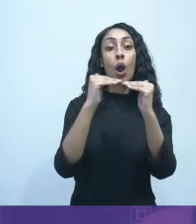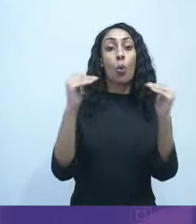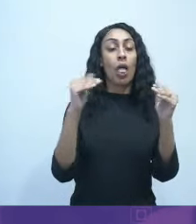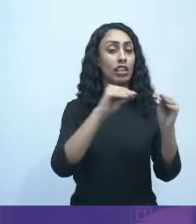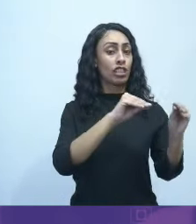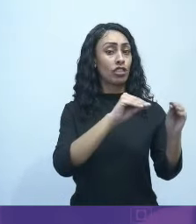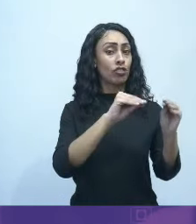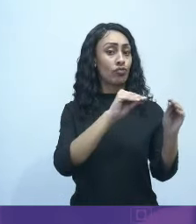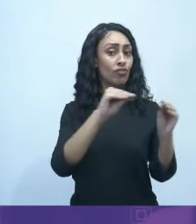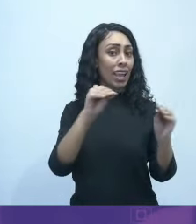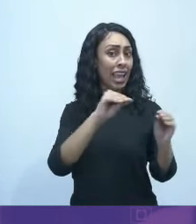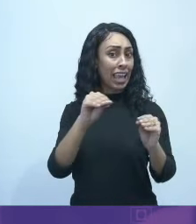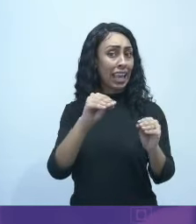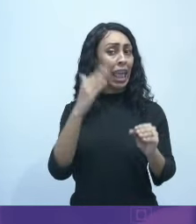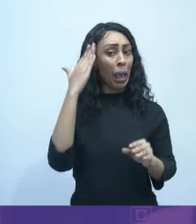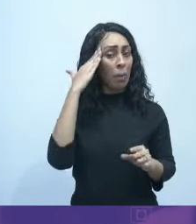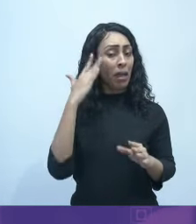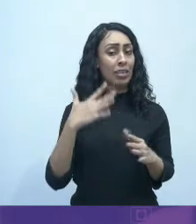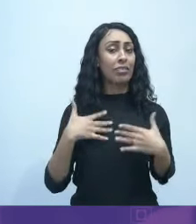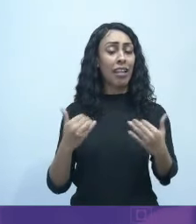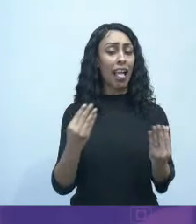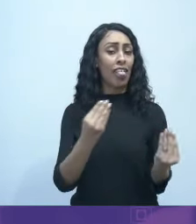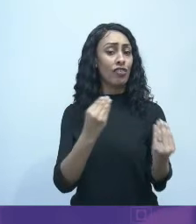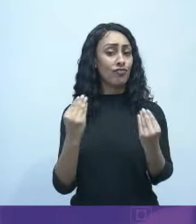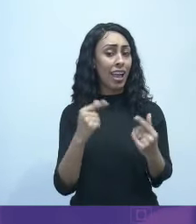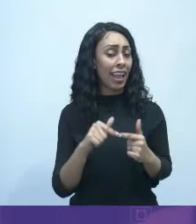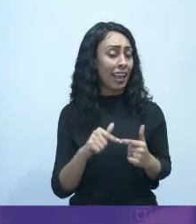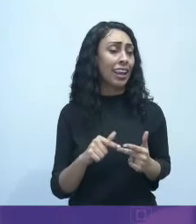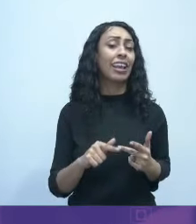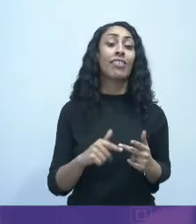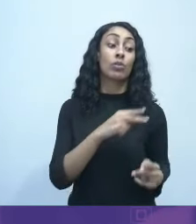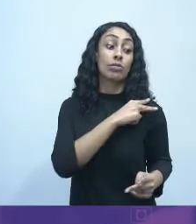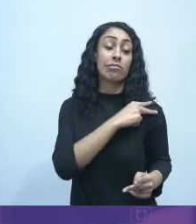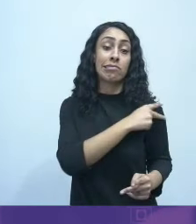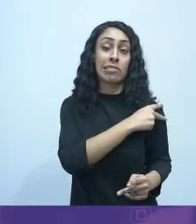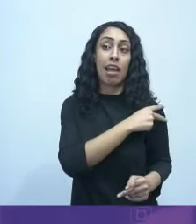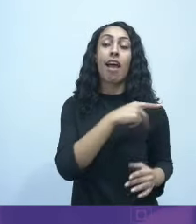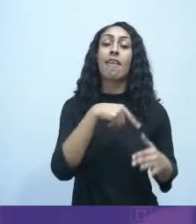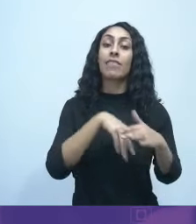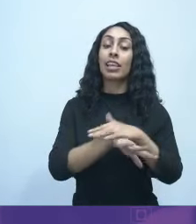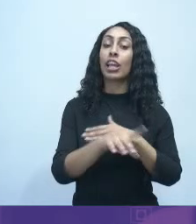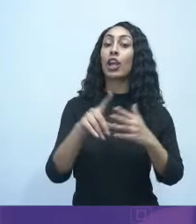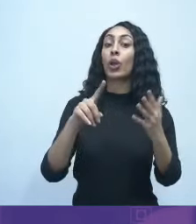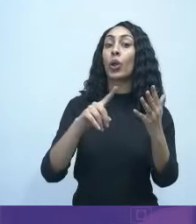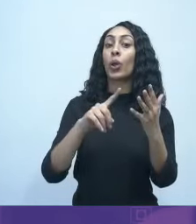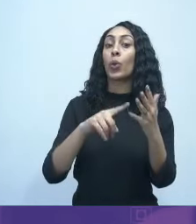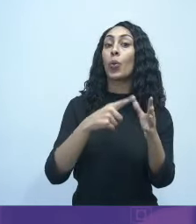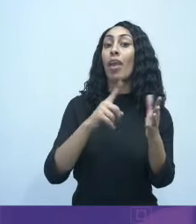training and mental health training for staff at UAL. And we've also thought about